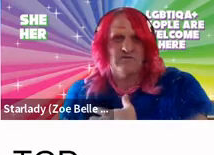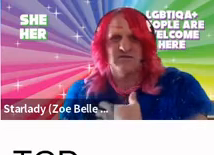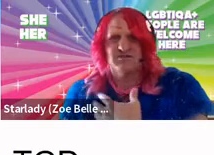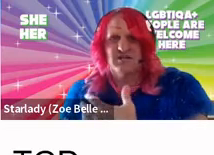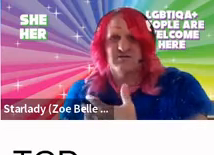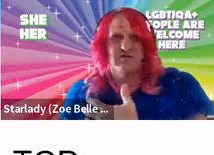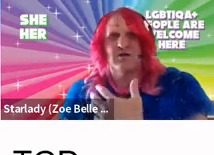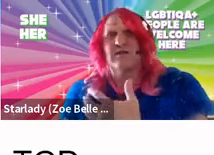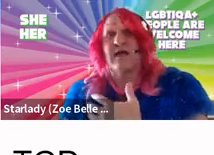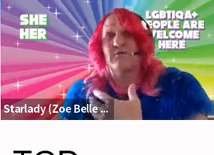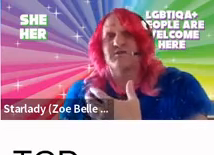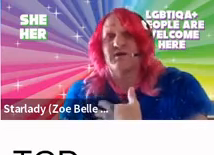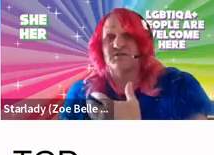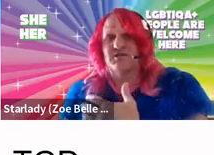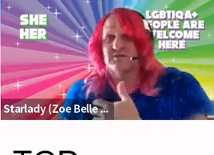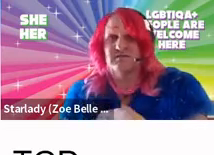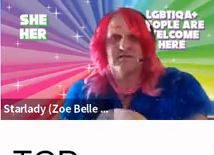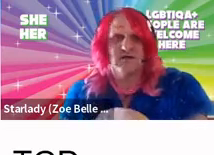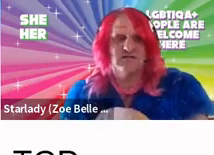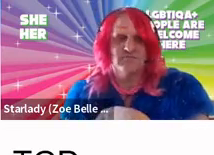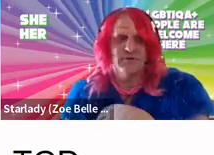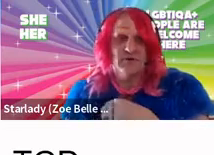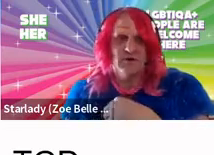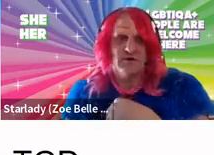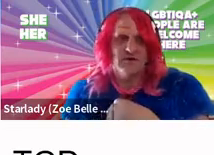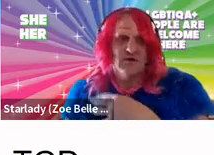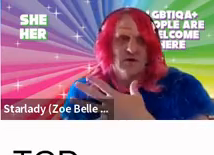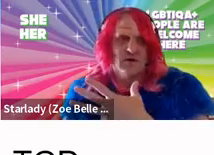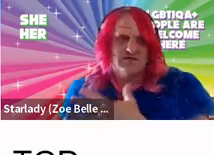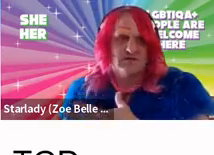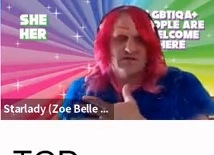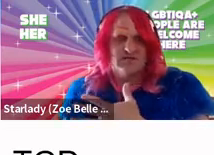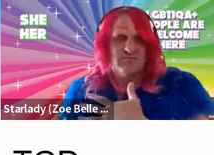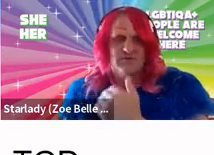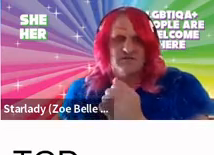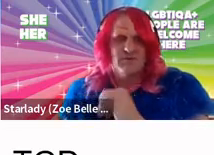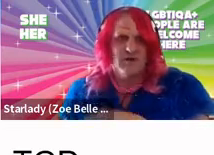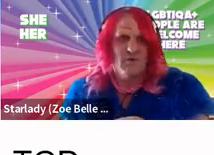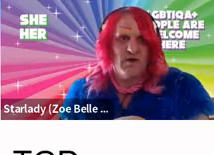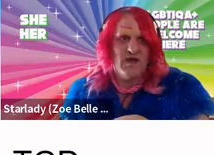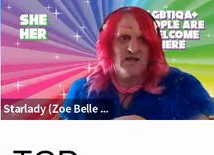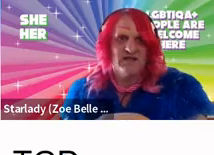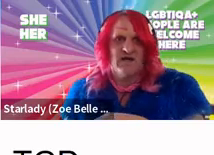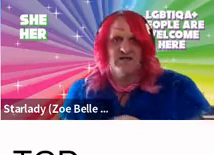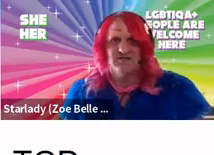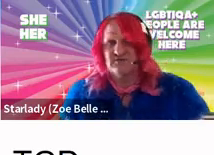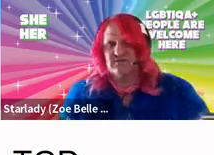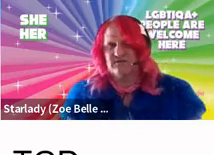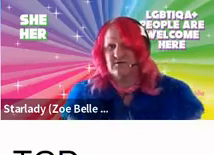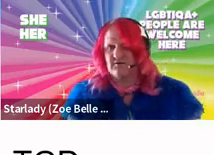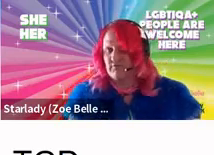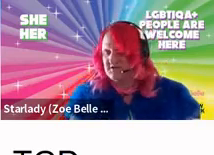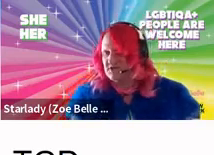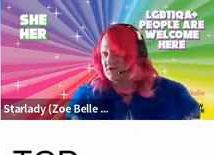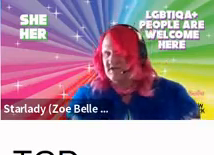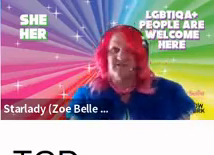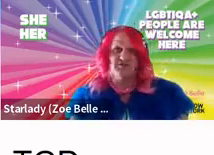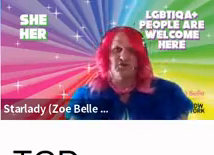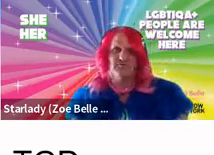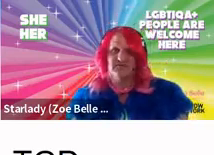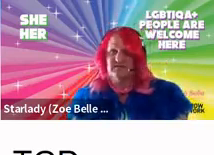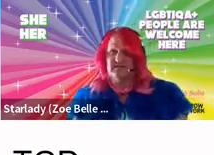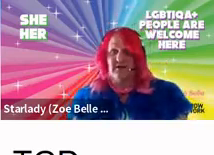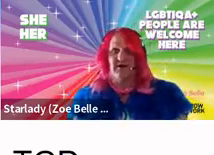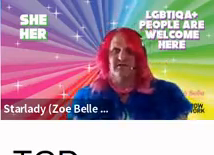some around language around gender assigned at birth. And so it is important to be aware that due to sort of rigid